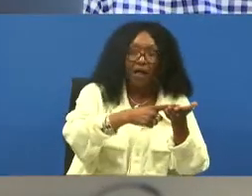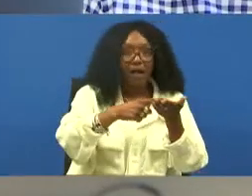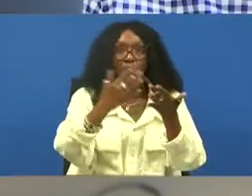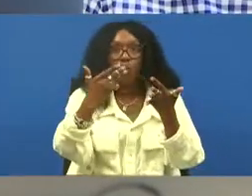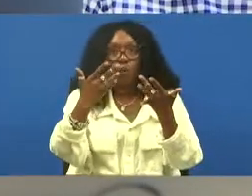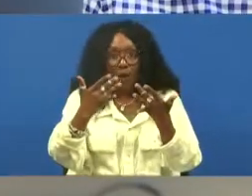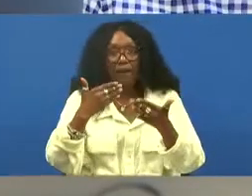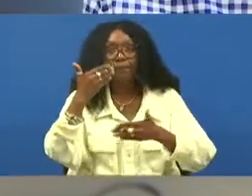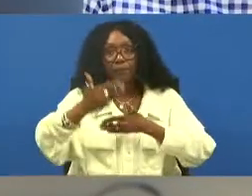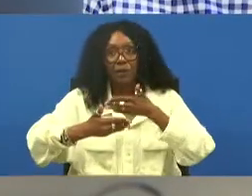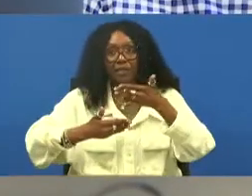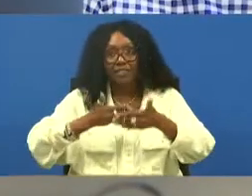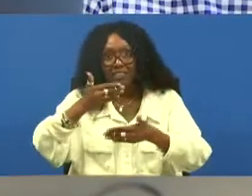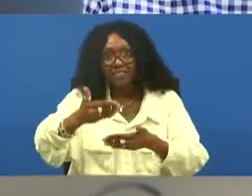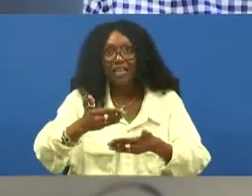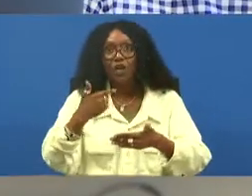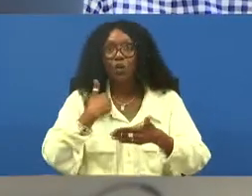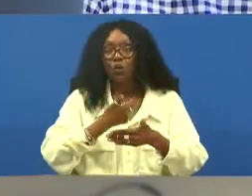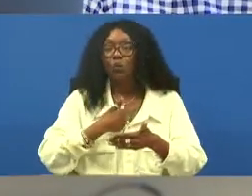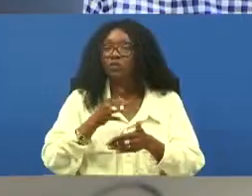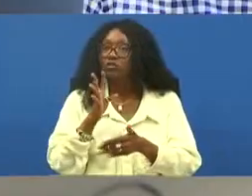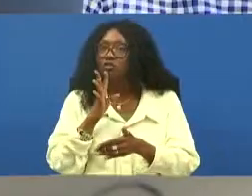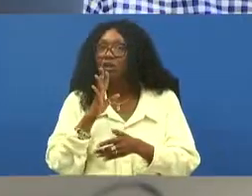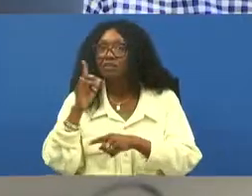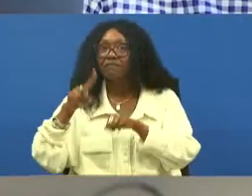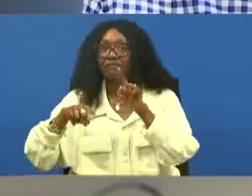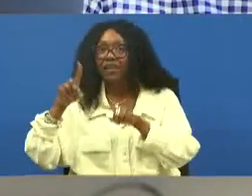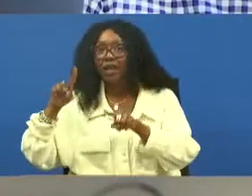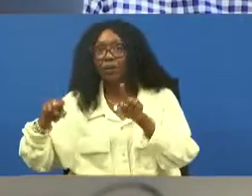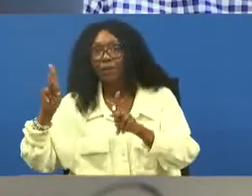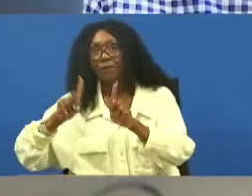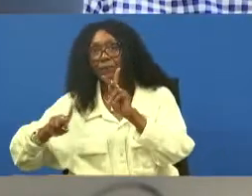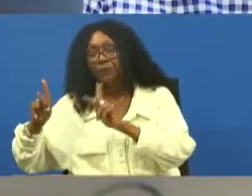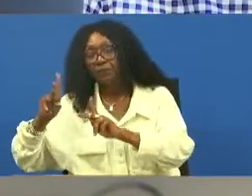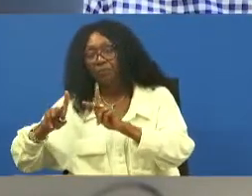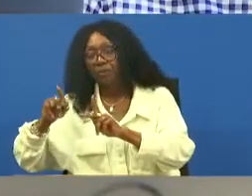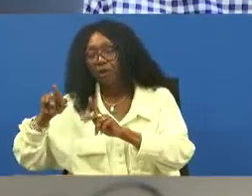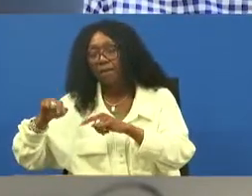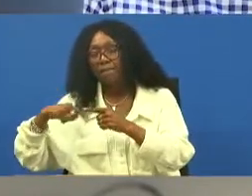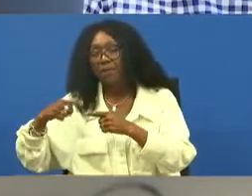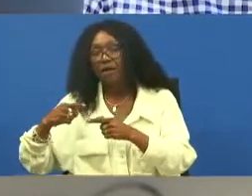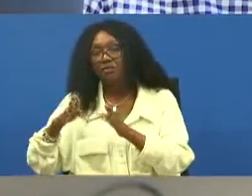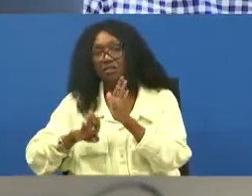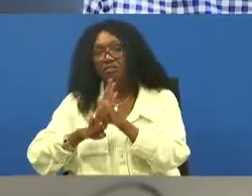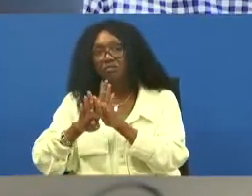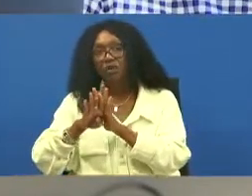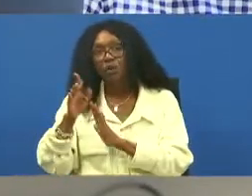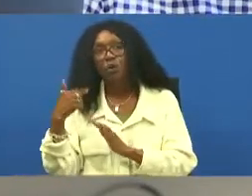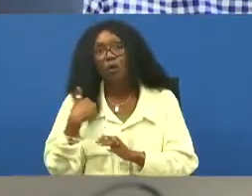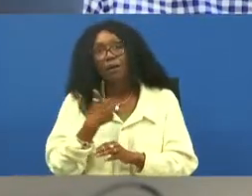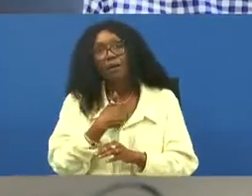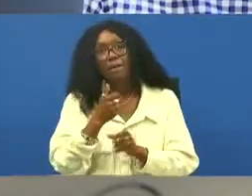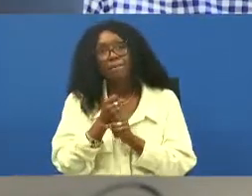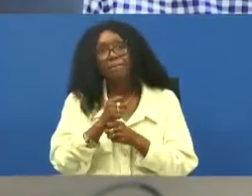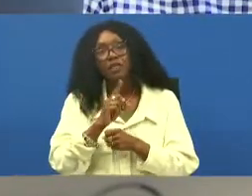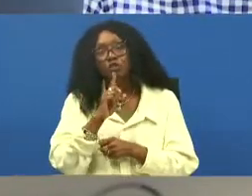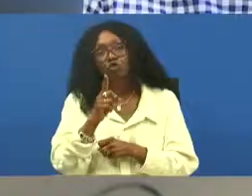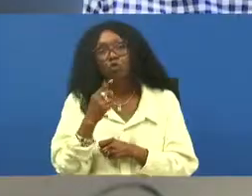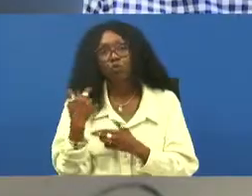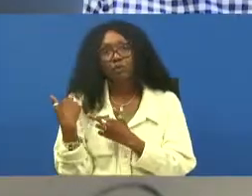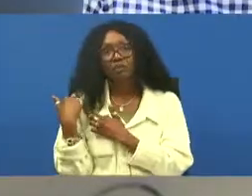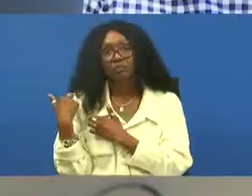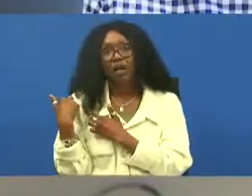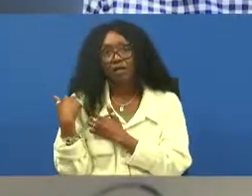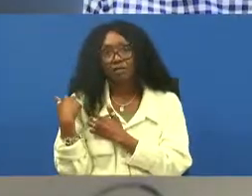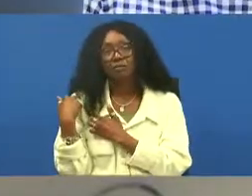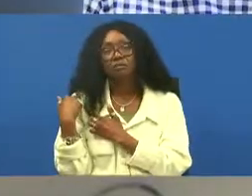people about this issue, right, various people who are very knowledgeable about type of developments, we just want to make sure we have responsible development at the end of the